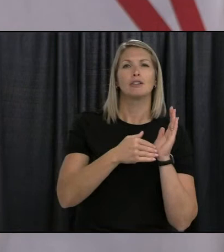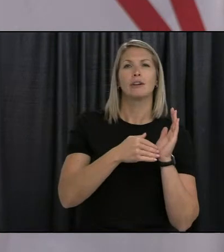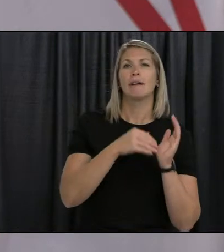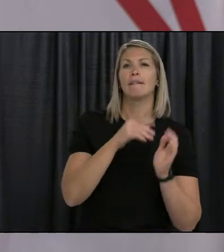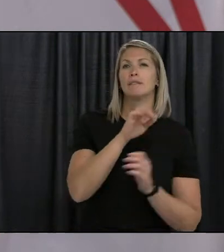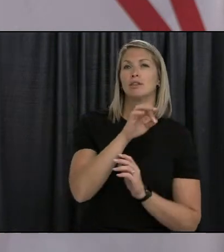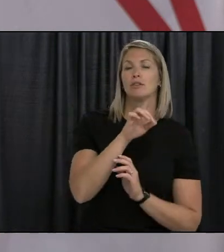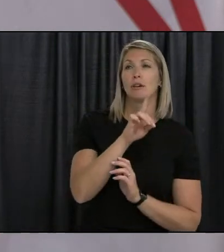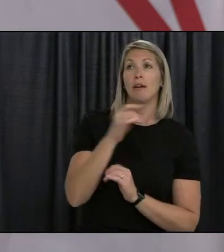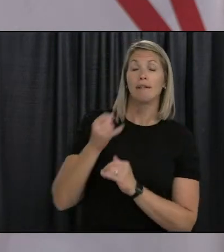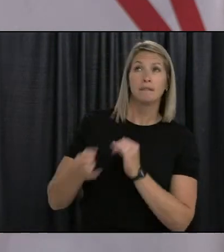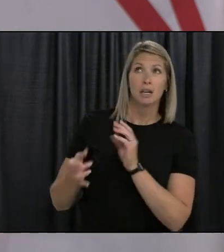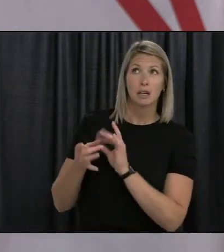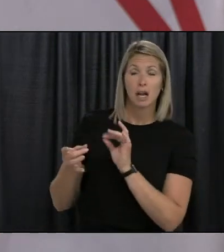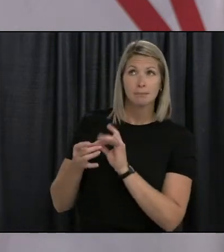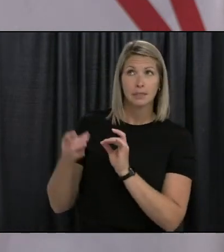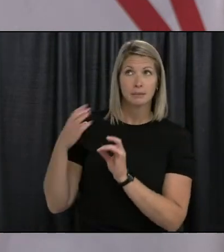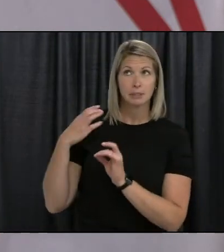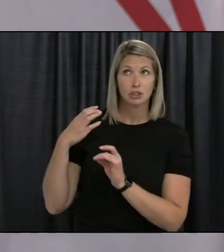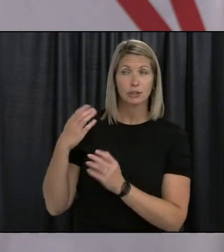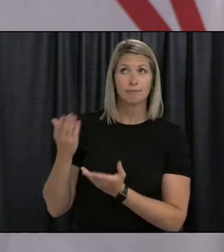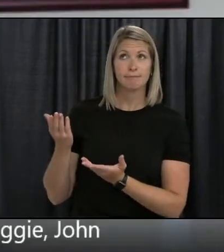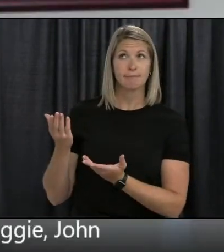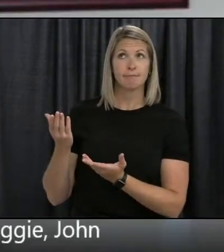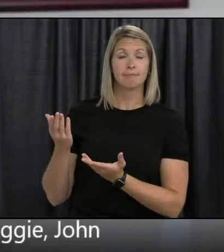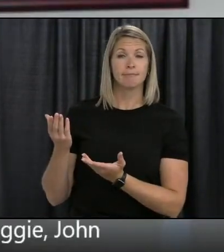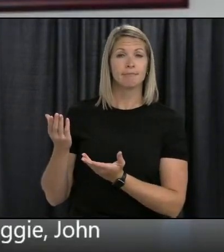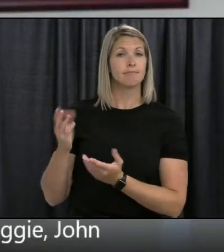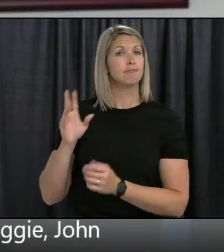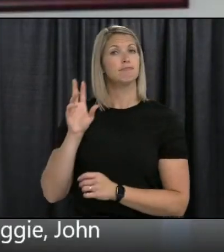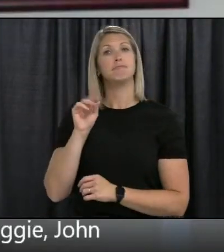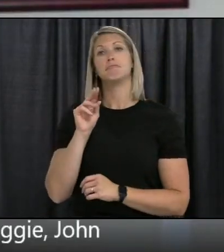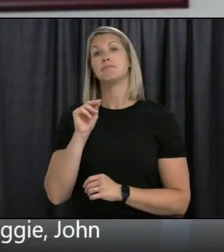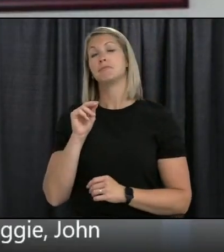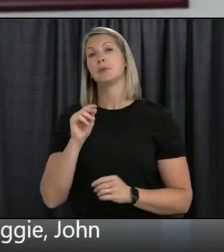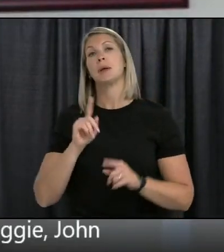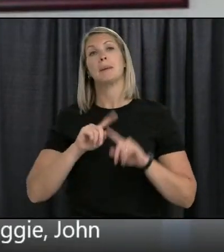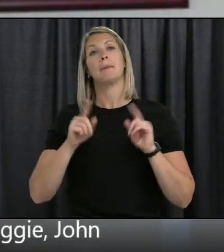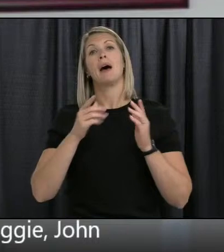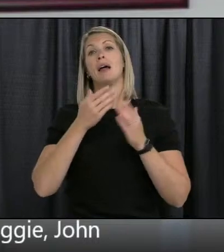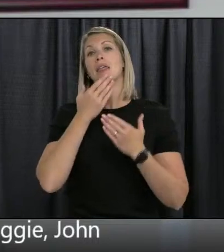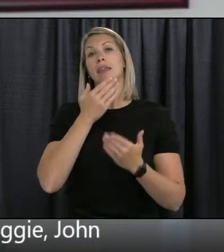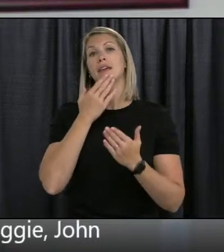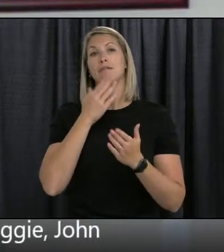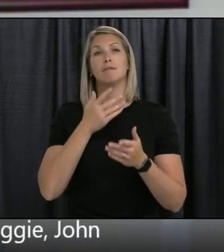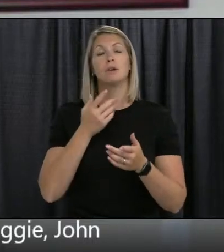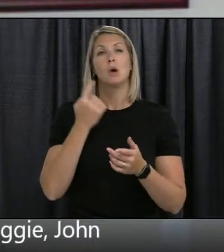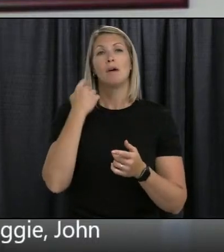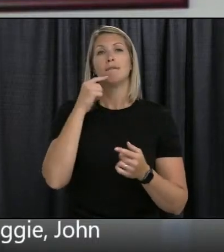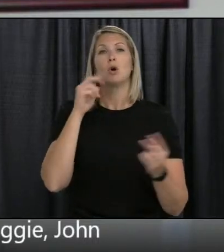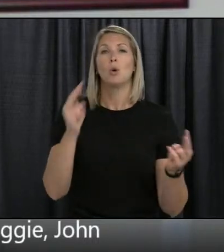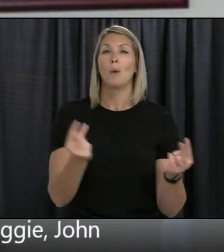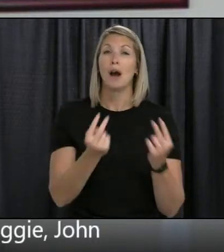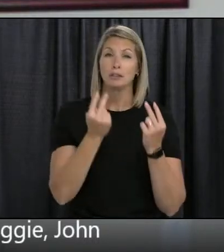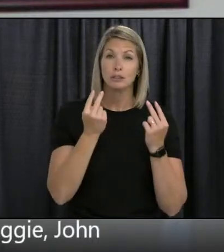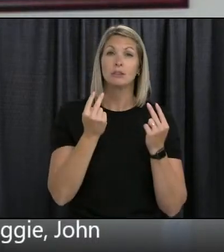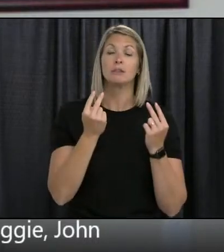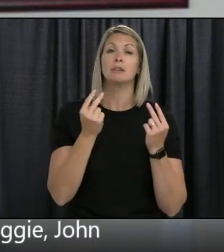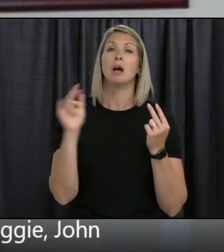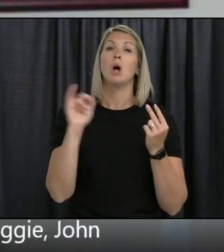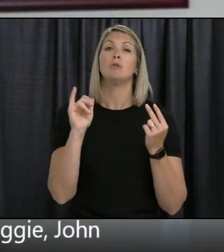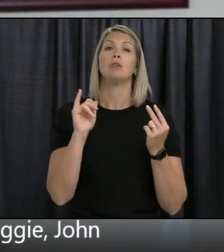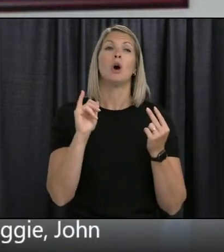Haggie, did you have any final comments? No, just to thank everyone for their interest and attention, and to wish